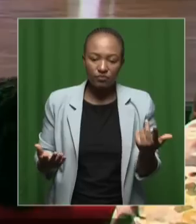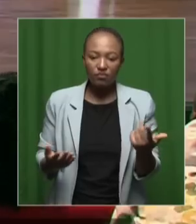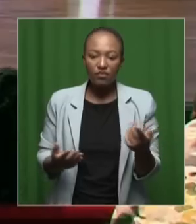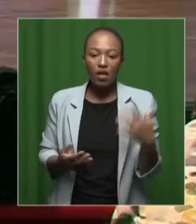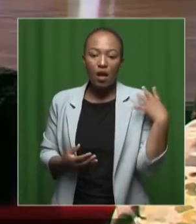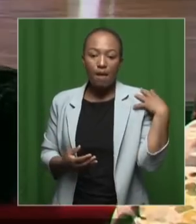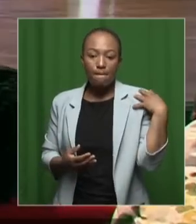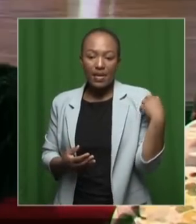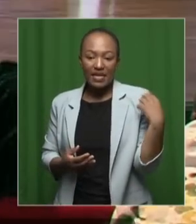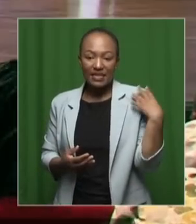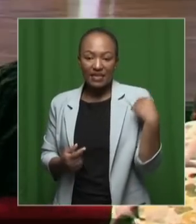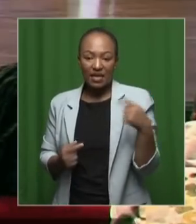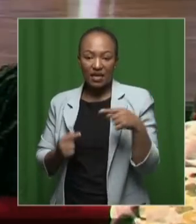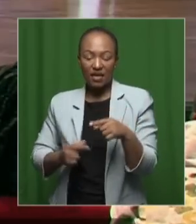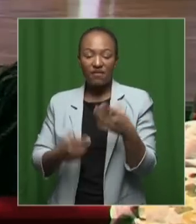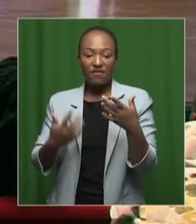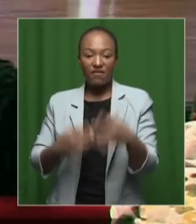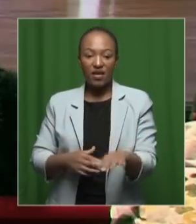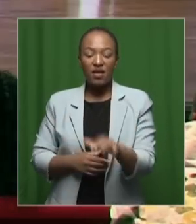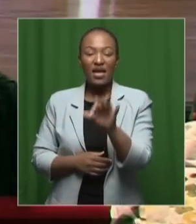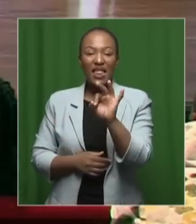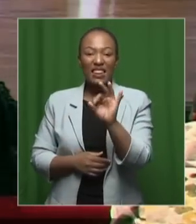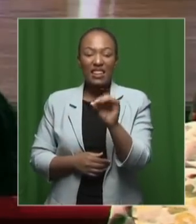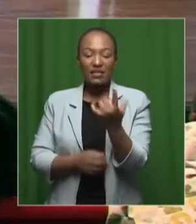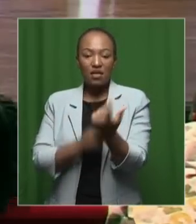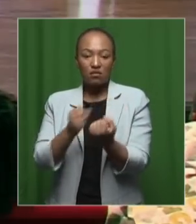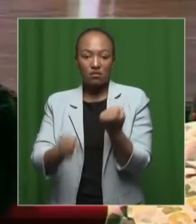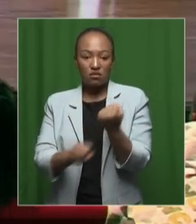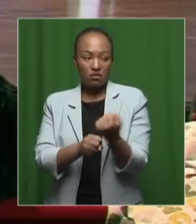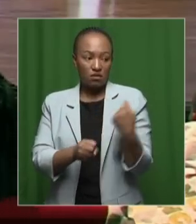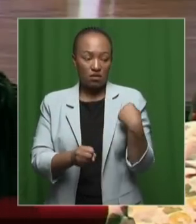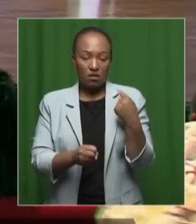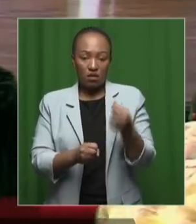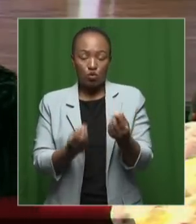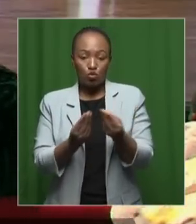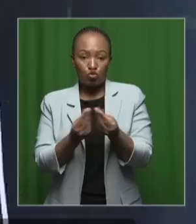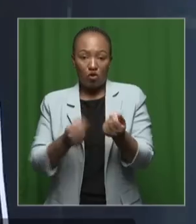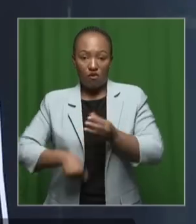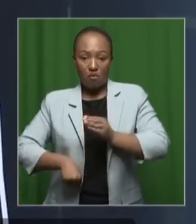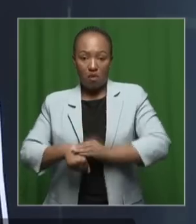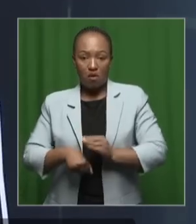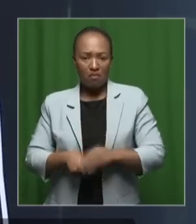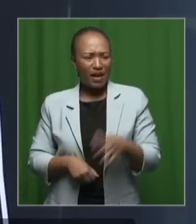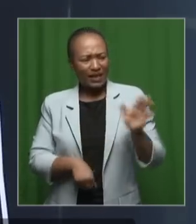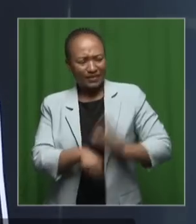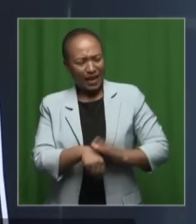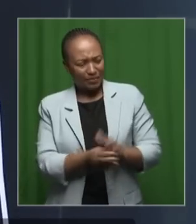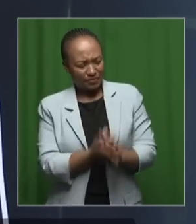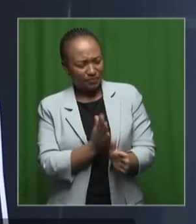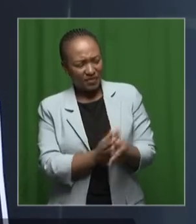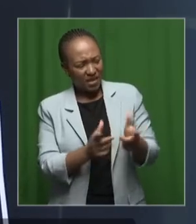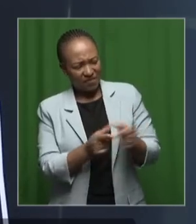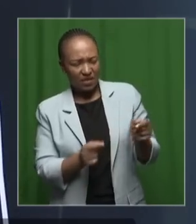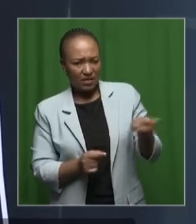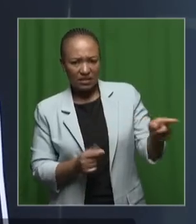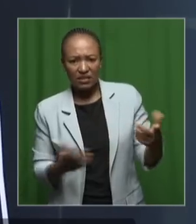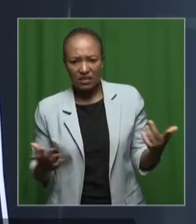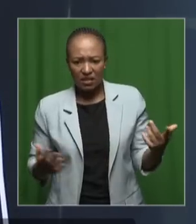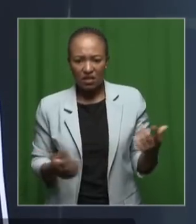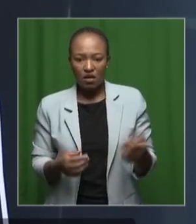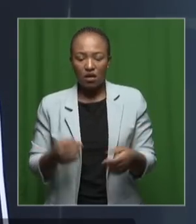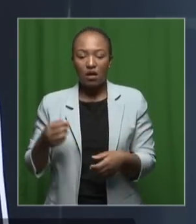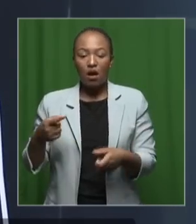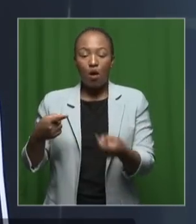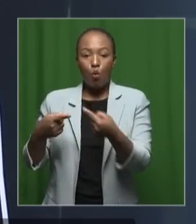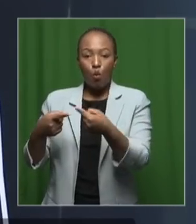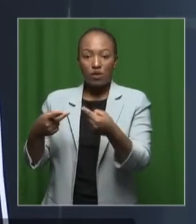the minister has had 30 years to sort this problem out. It's over, it doesn't have a chance. This side of this 1, 2, 3,